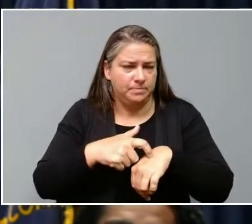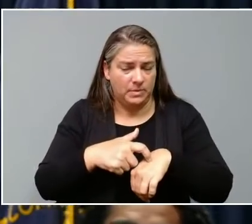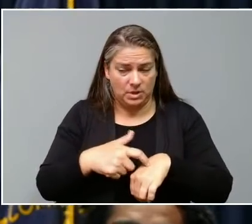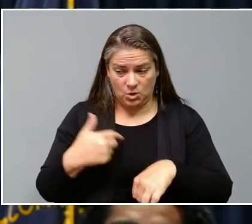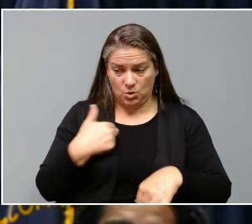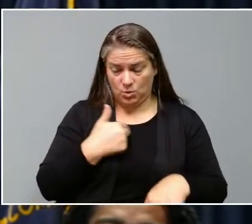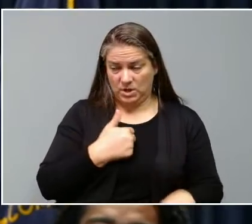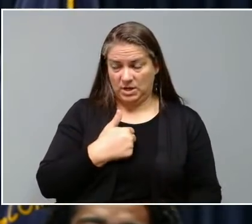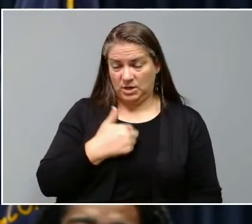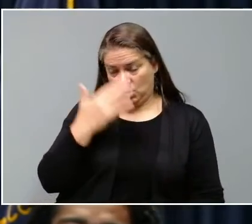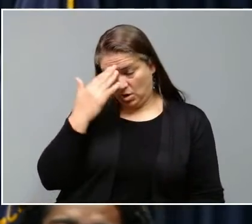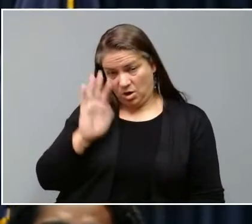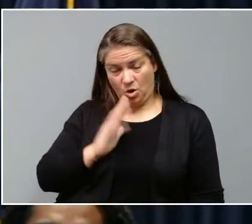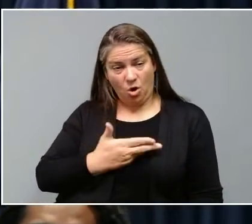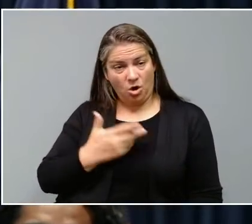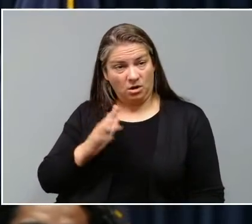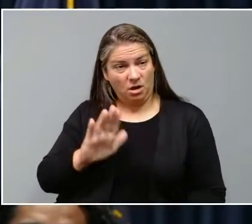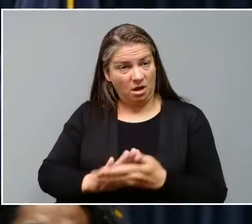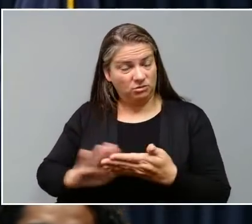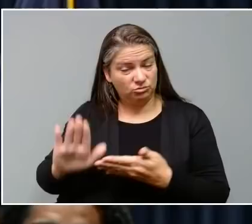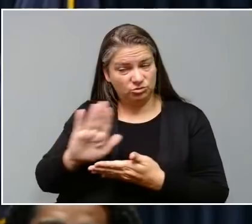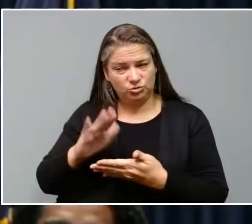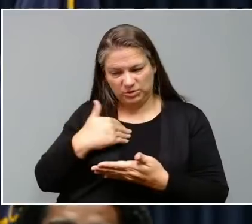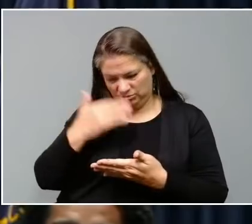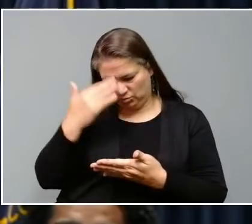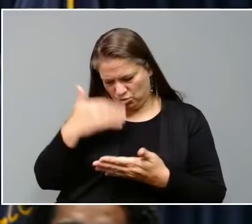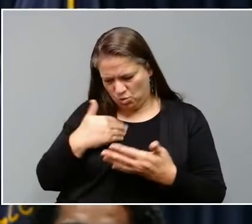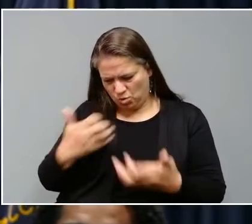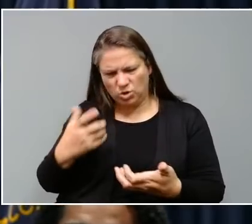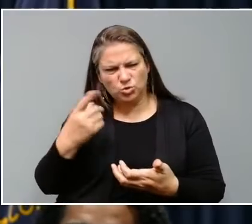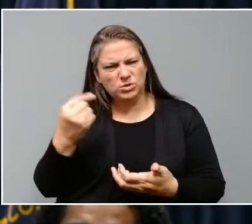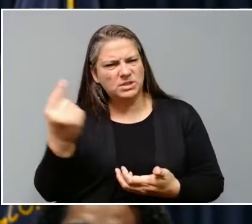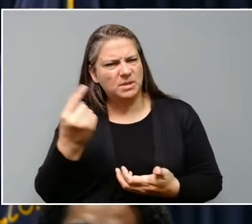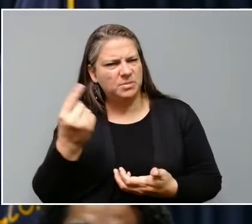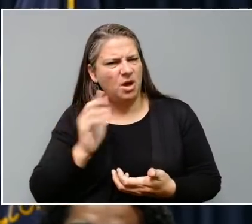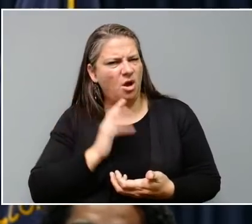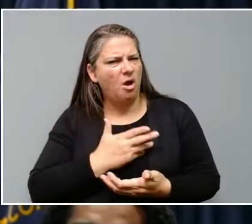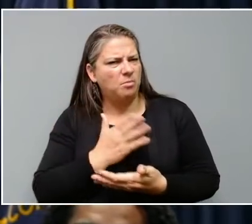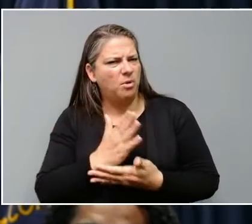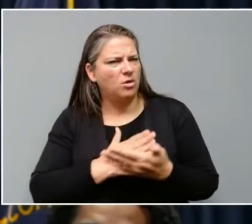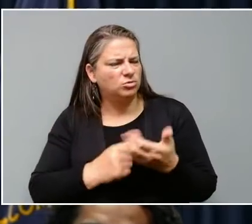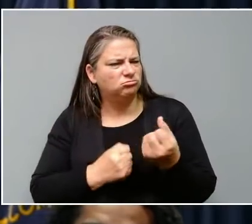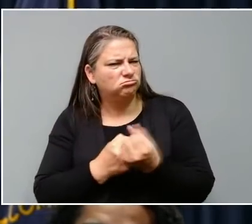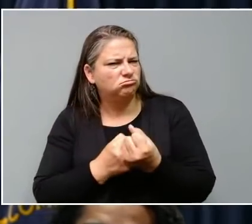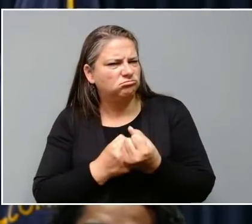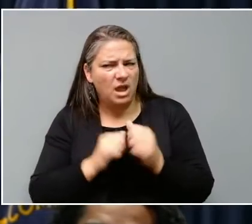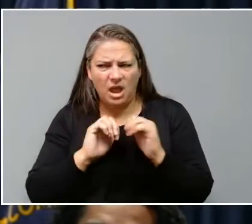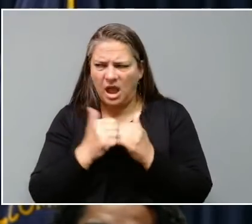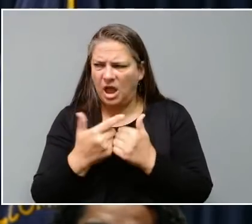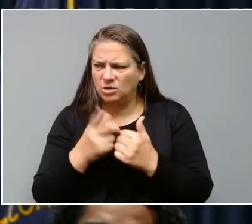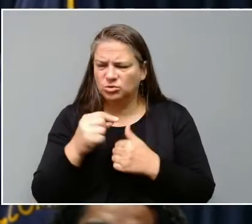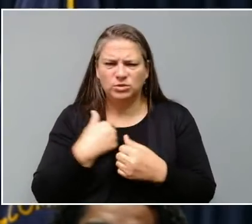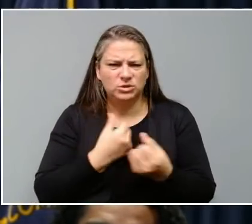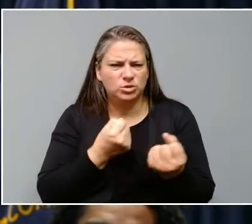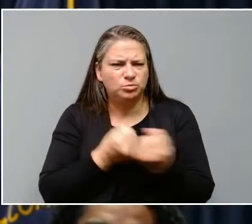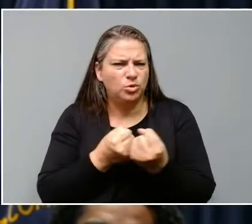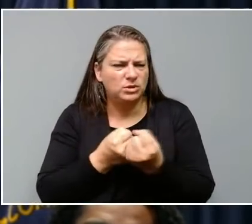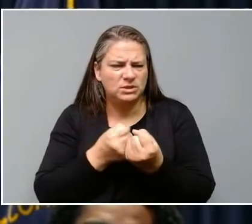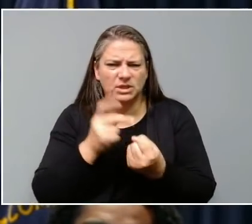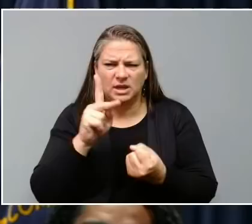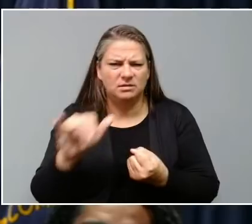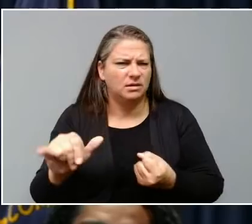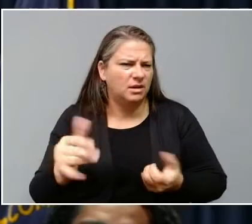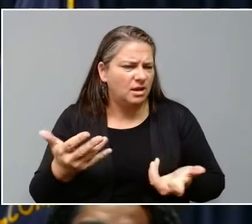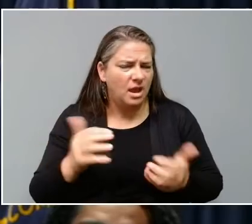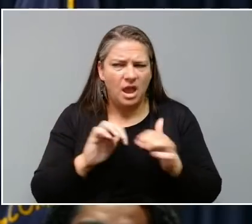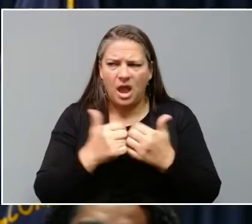Galen College early on that we wanted to do our part. What can we do to support the Commonwealth and the citizens up